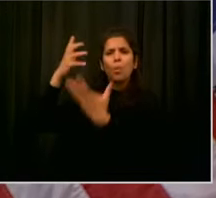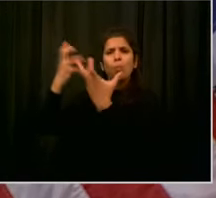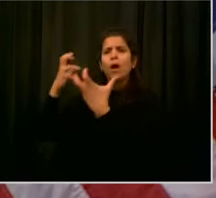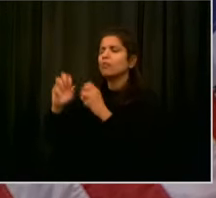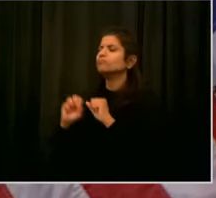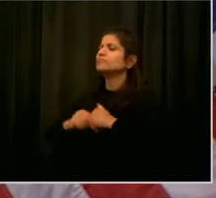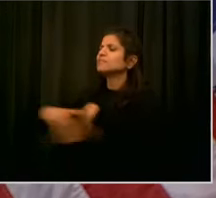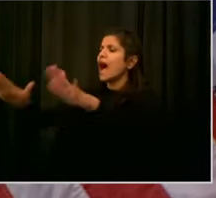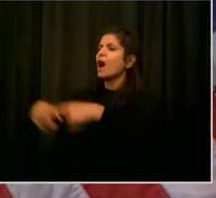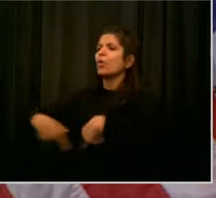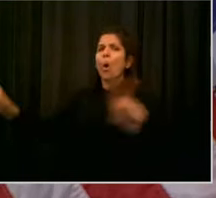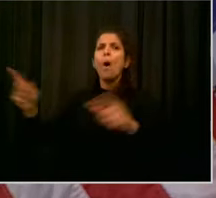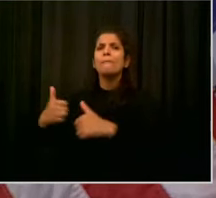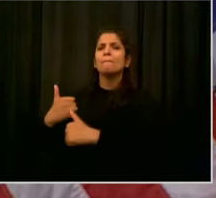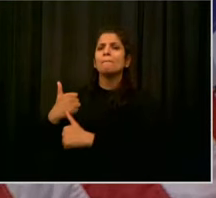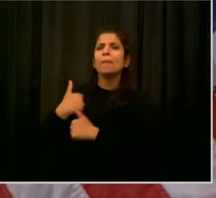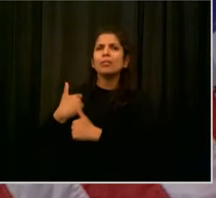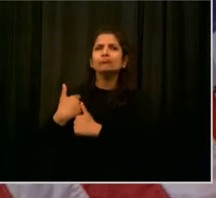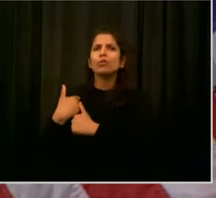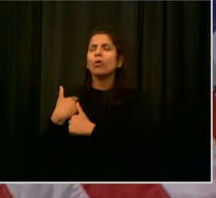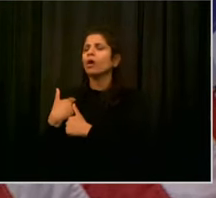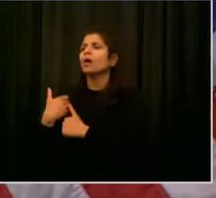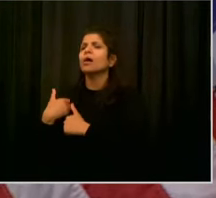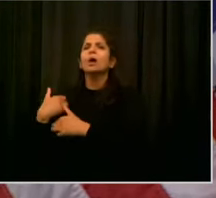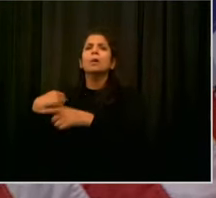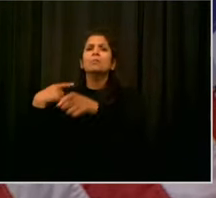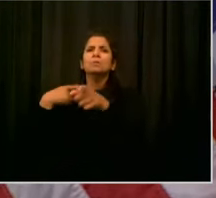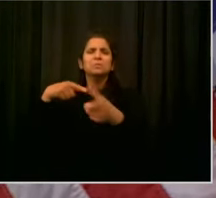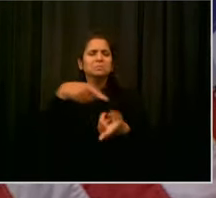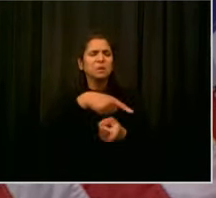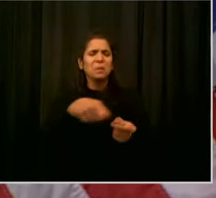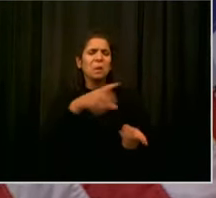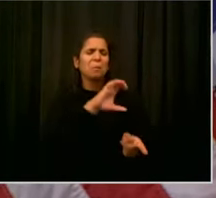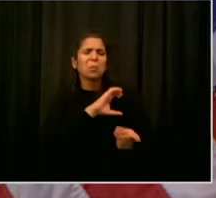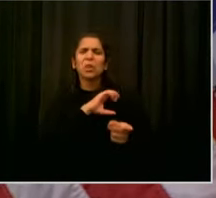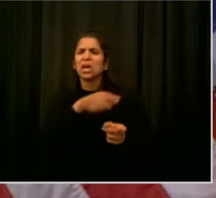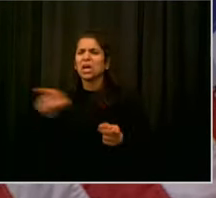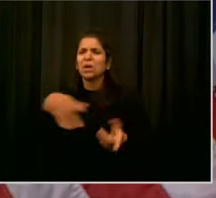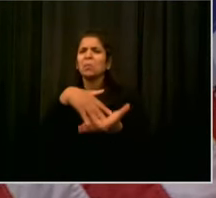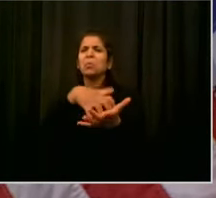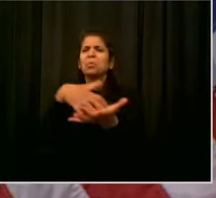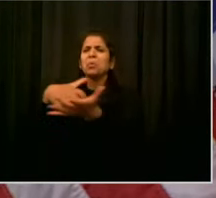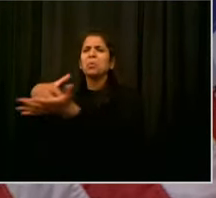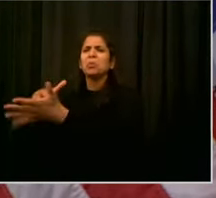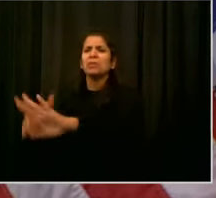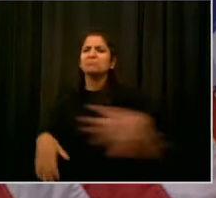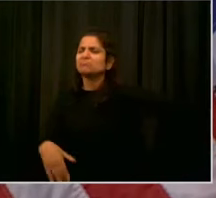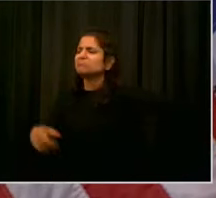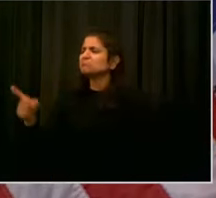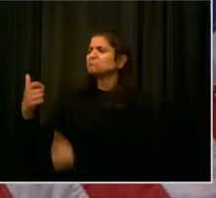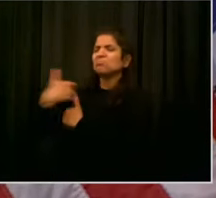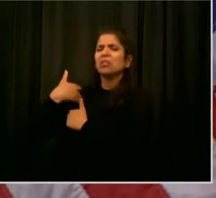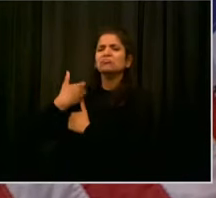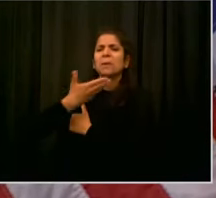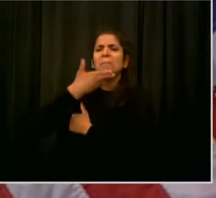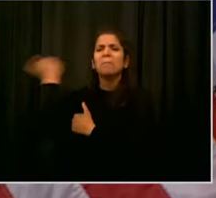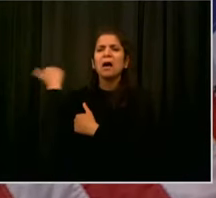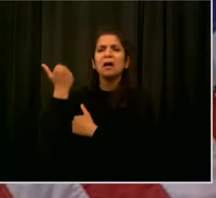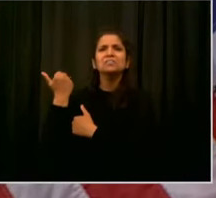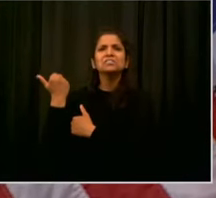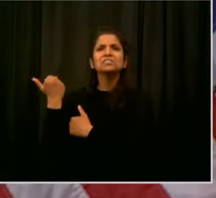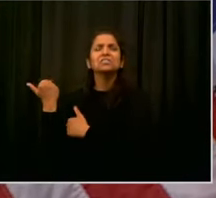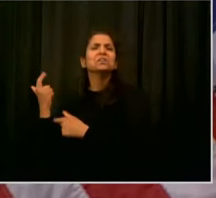are out of the military but were leaders in the military are going to keep saying this can't go on, and I believe it will not go on.